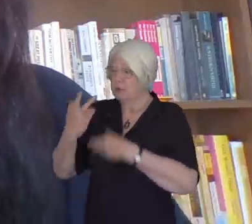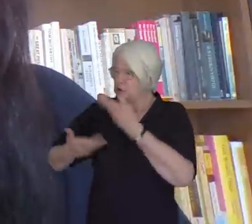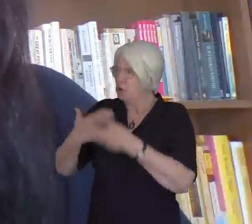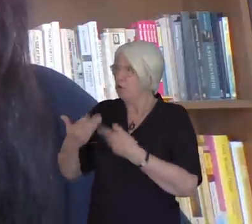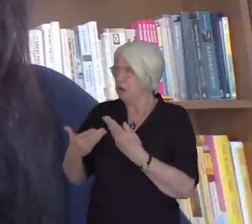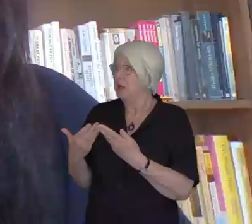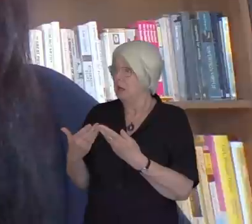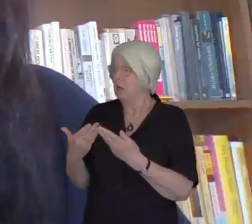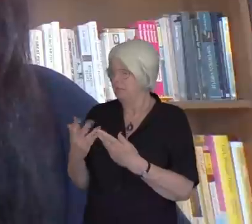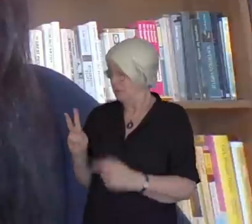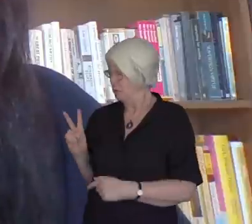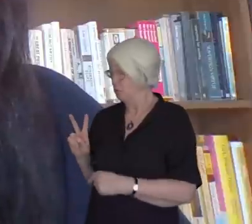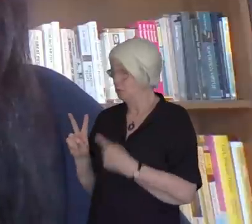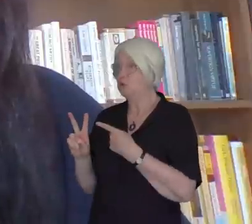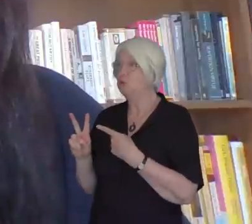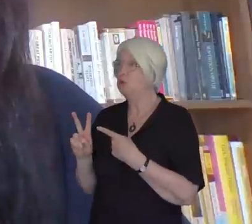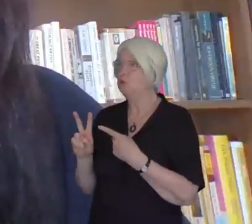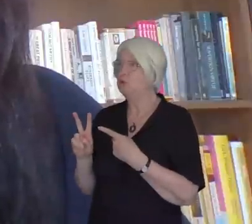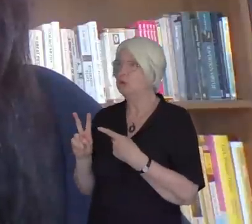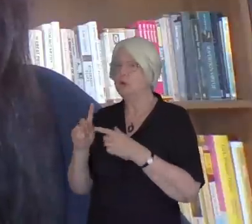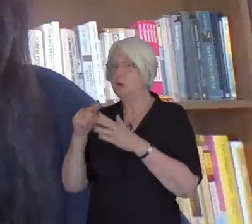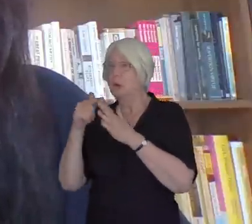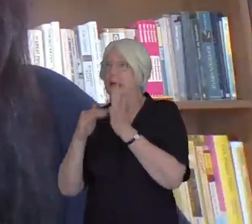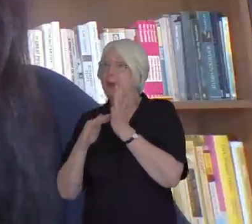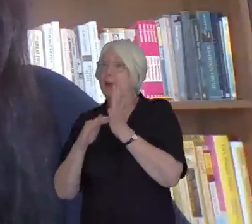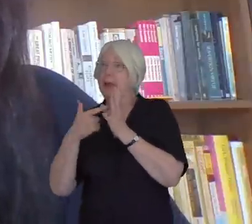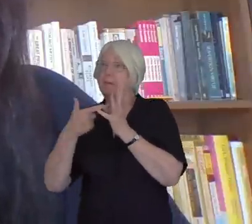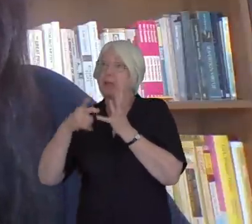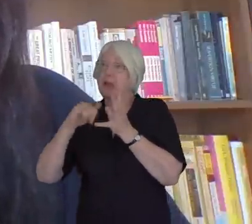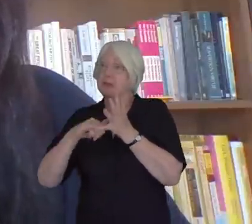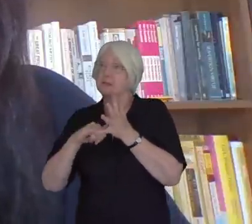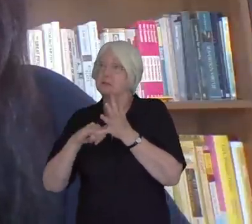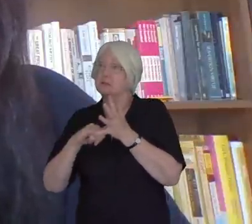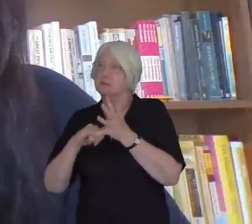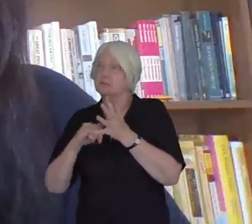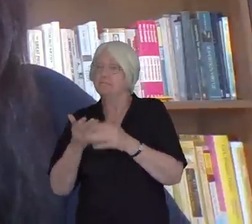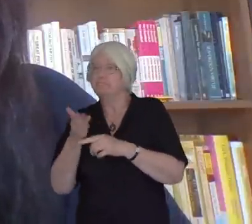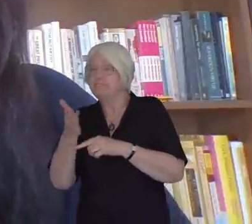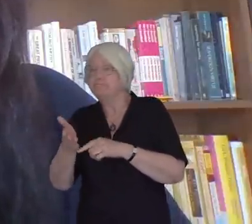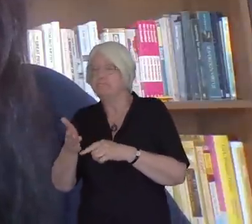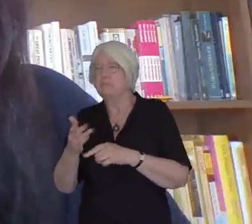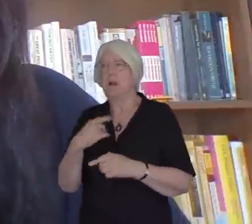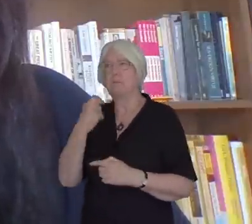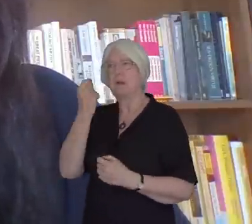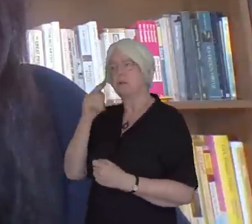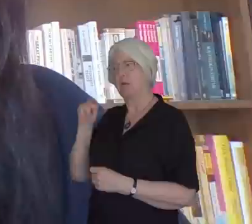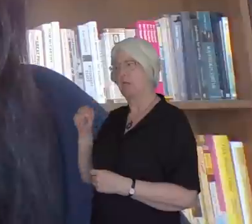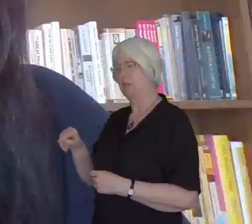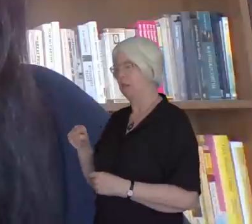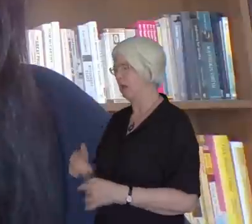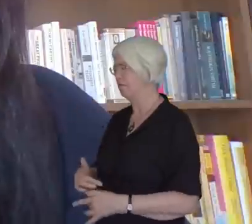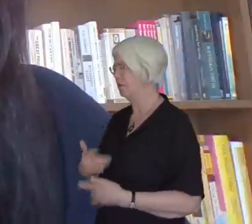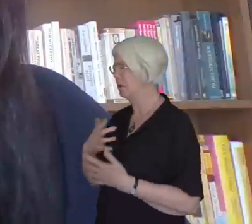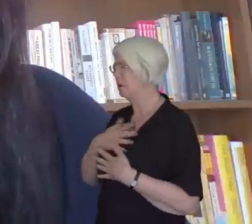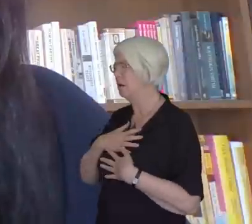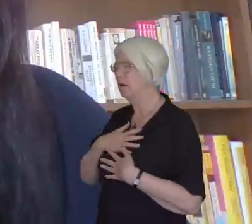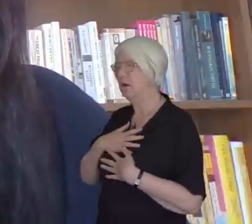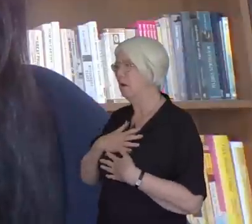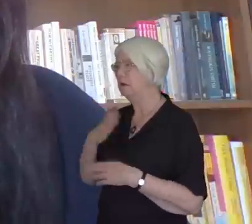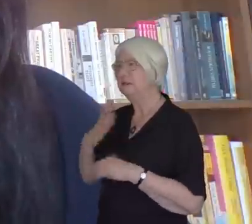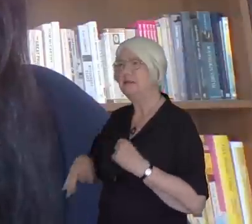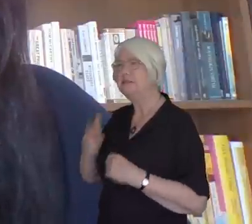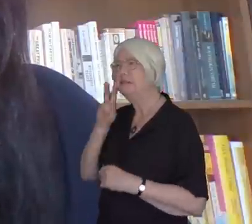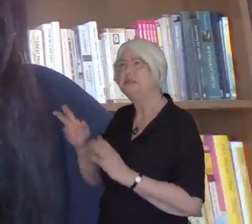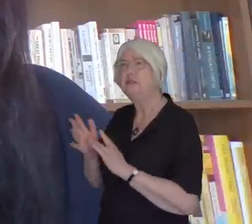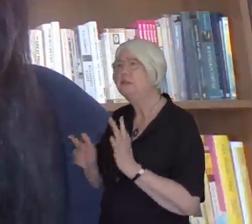The passage we heard earlier gives the account of the two disciples on the road to Emmaus. I can imagine the pain and disappointment they